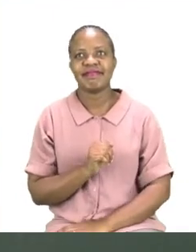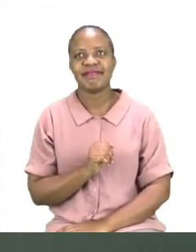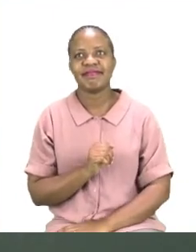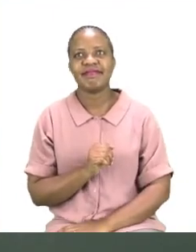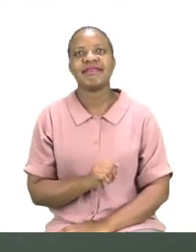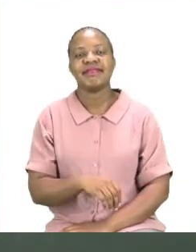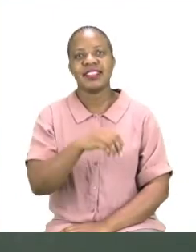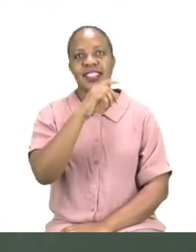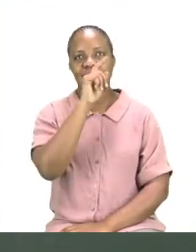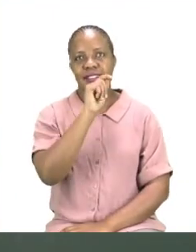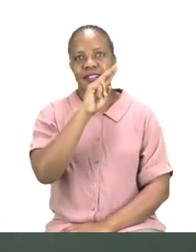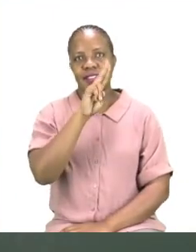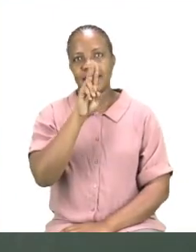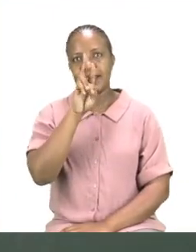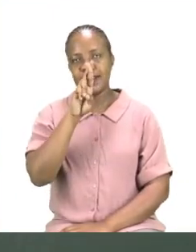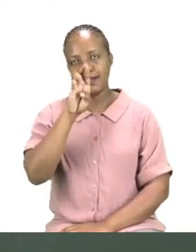3.